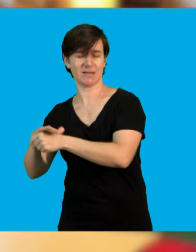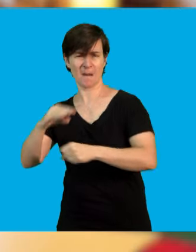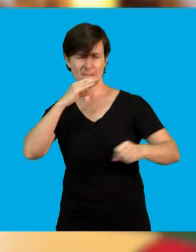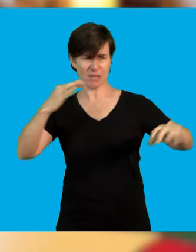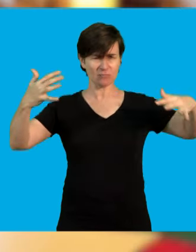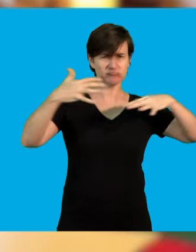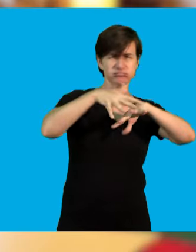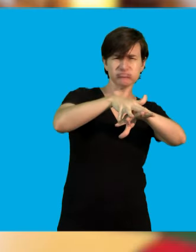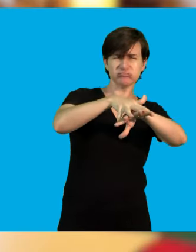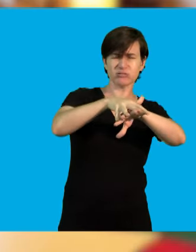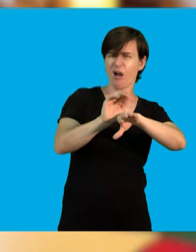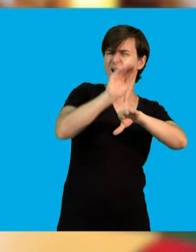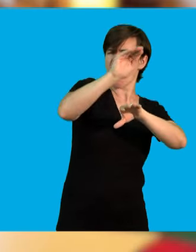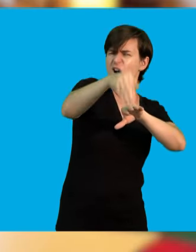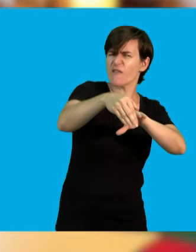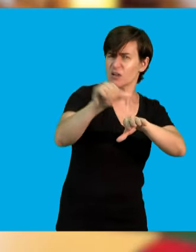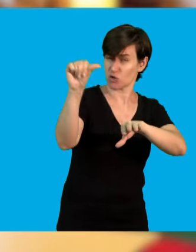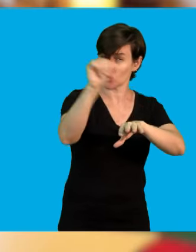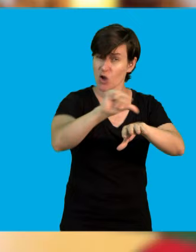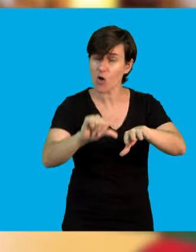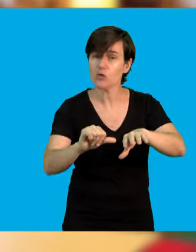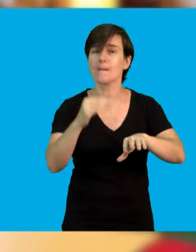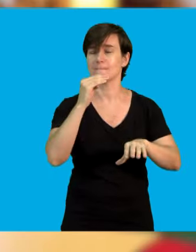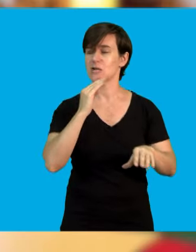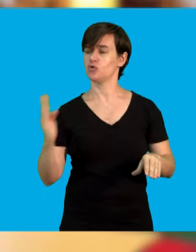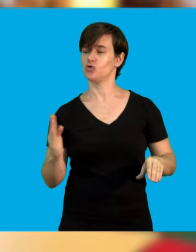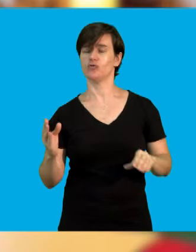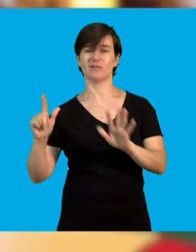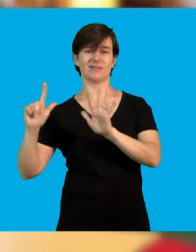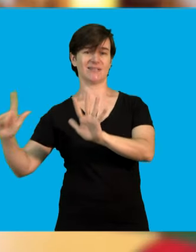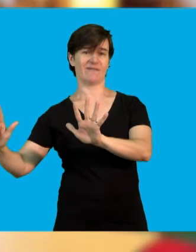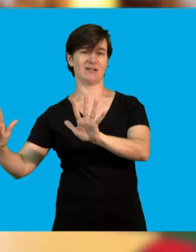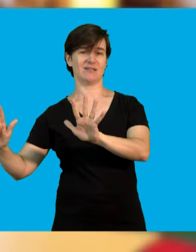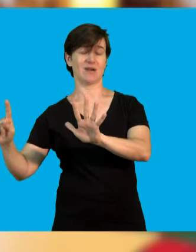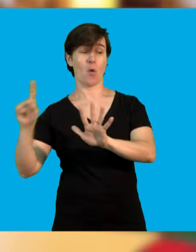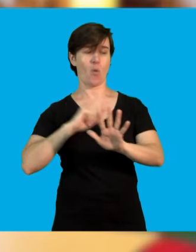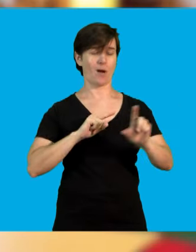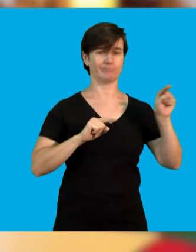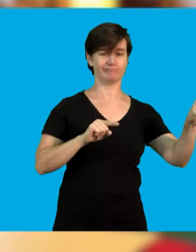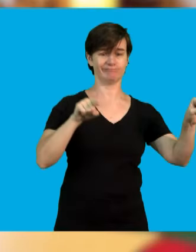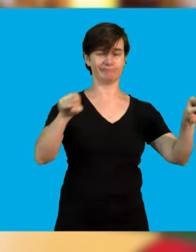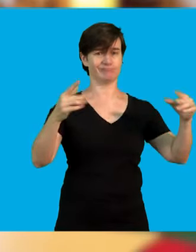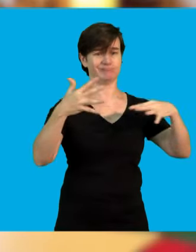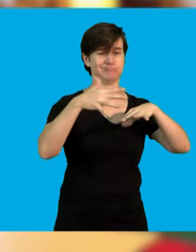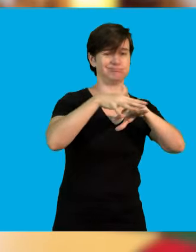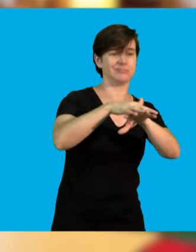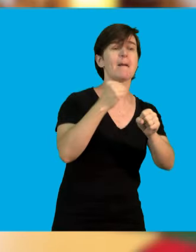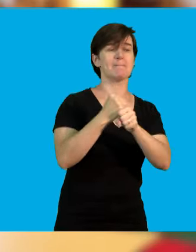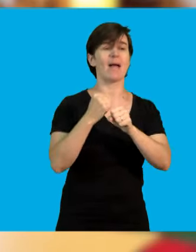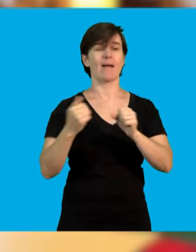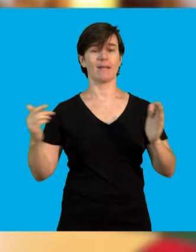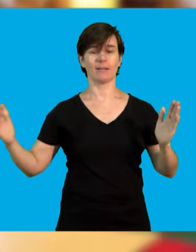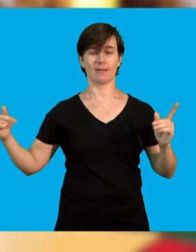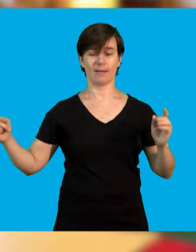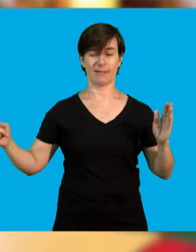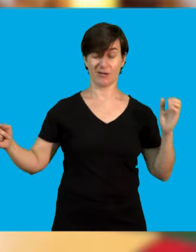substances reacted together, the product, which was the NaCl, the salt, was neutral because the two substances, they neutralized